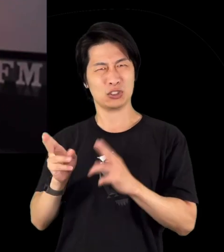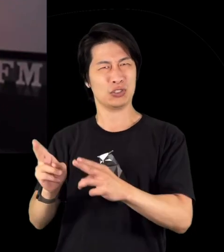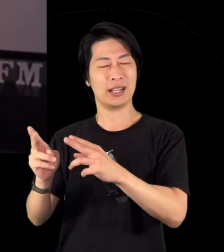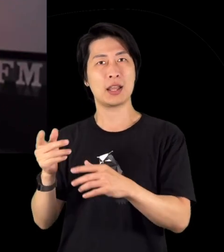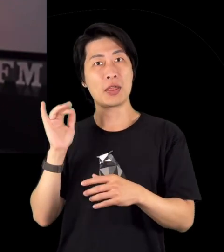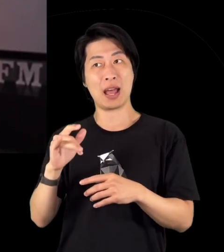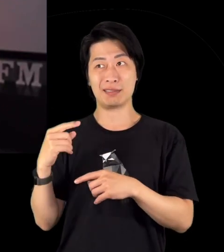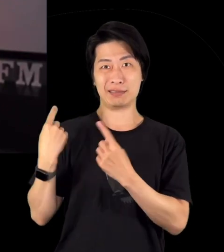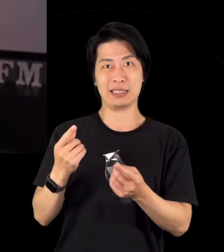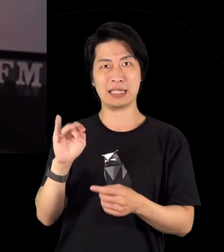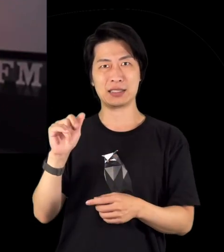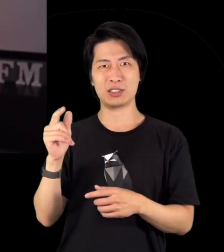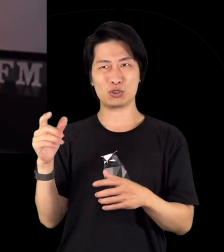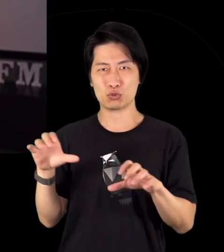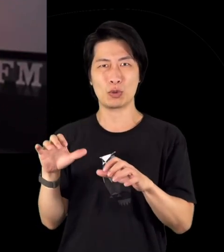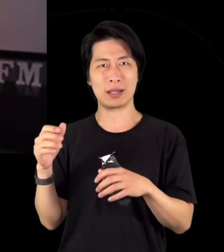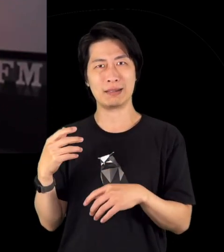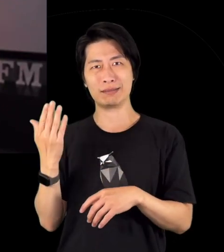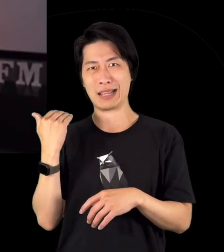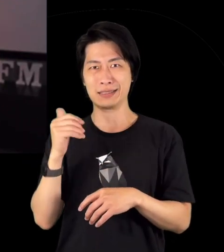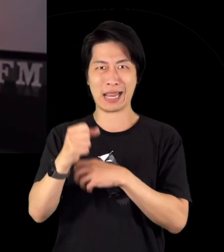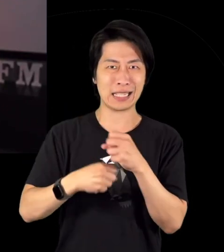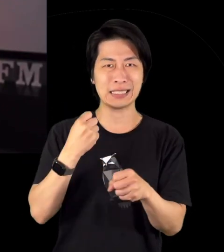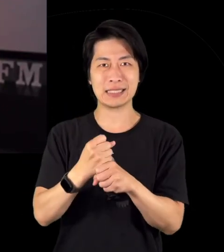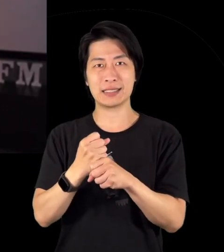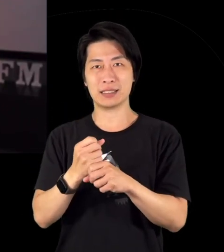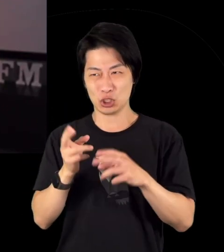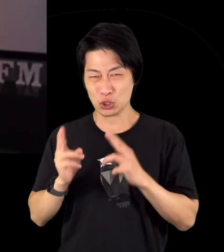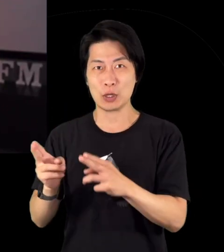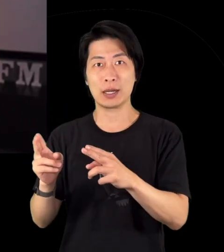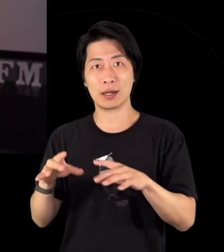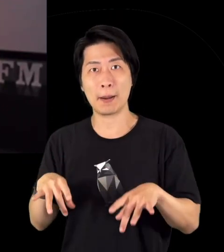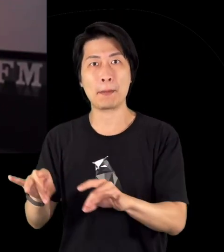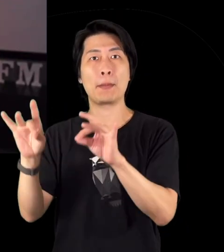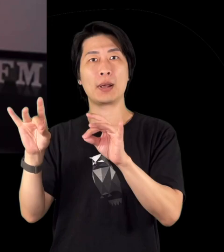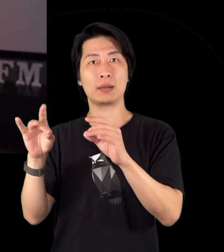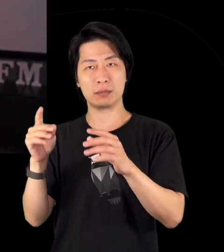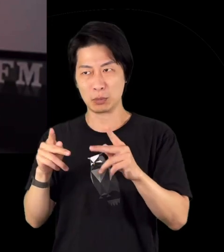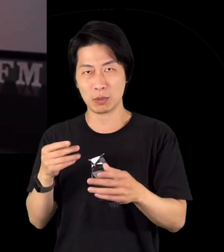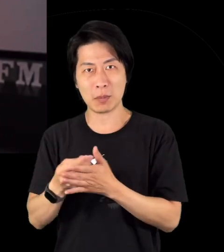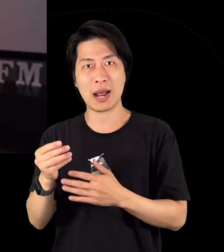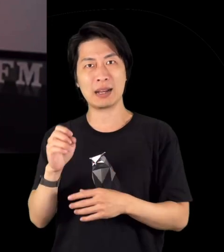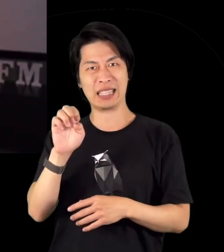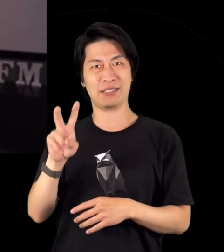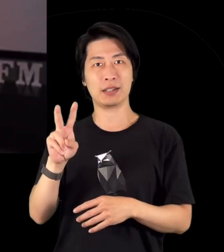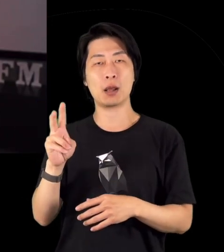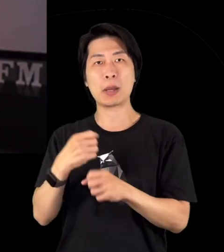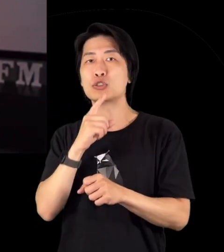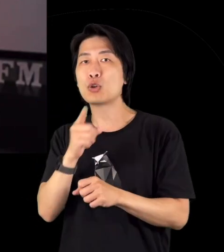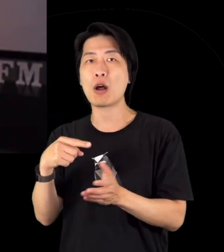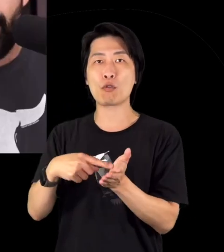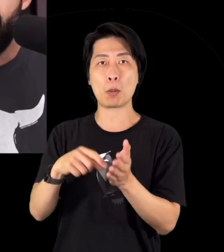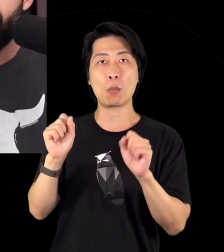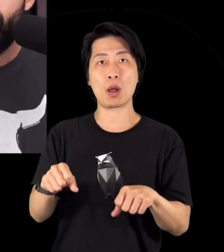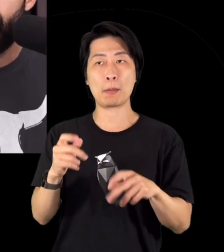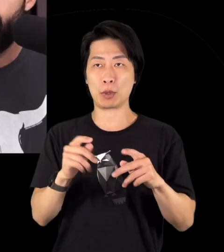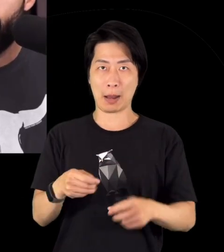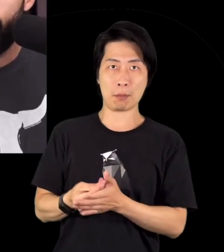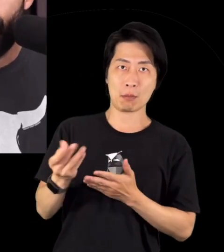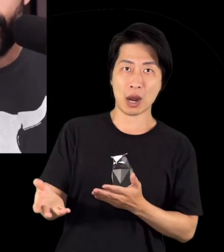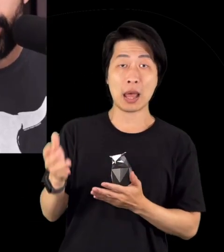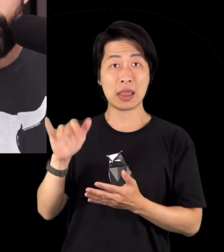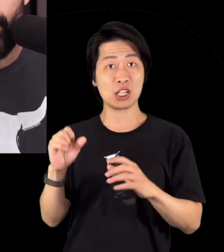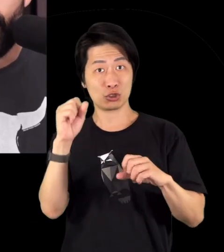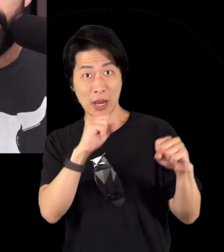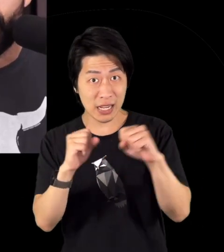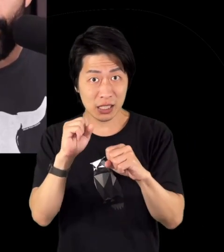last decade, is to accelerate the adoption of EVs by ensuring that there are affordable vehicles available for people to buy. And that strategy so